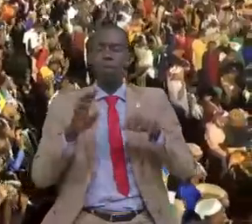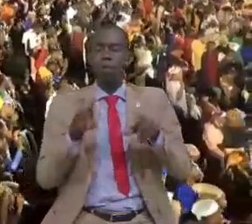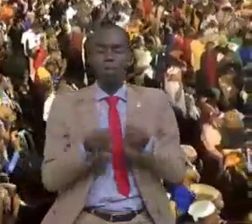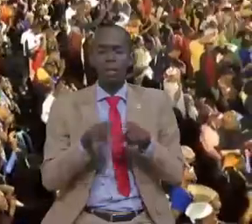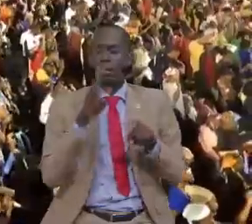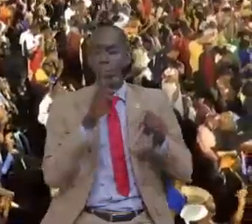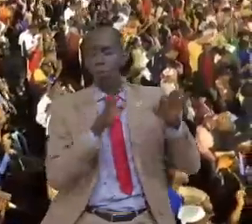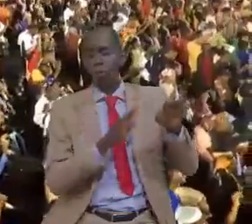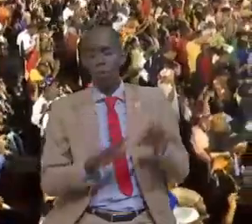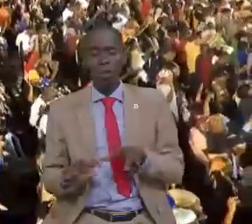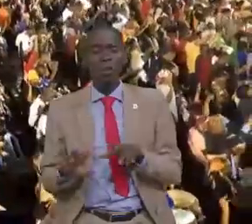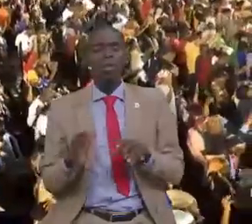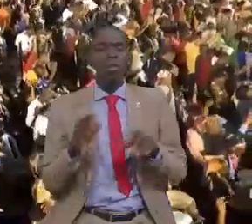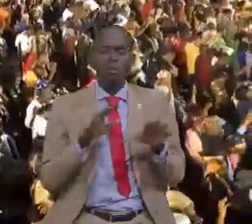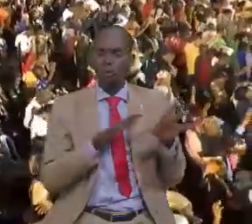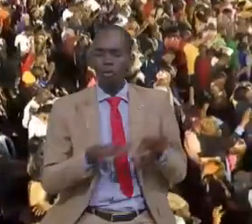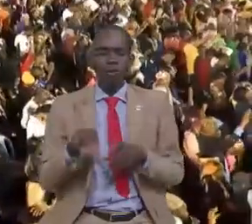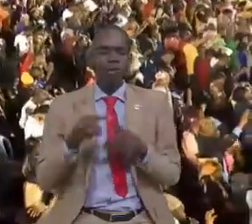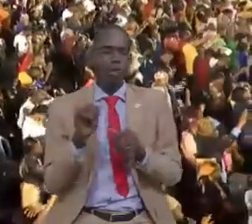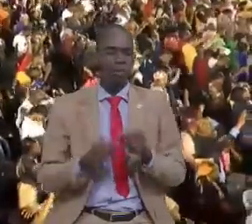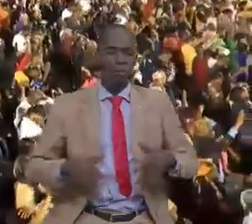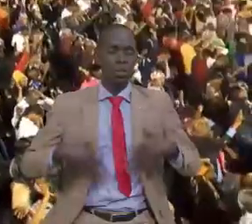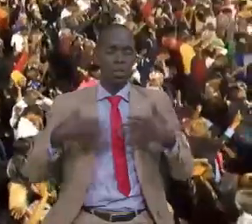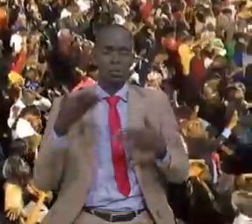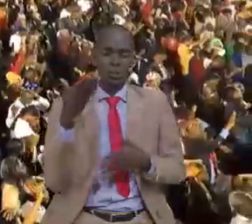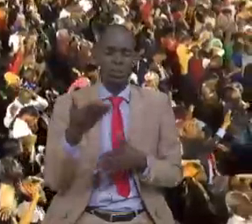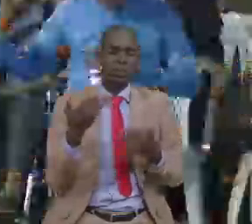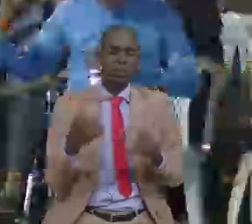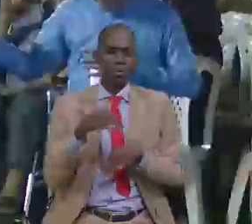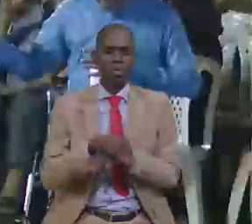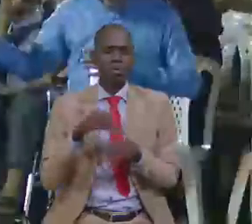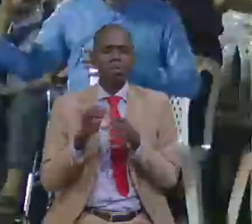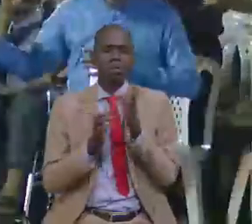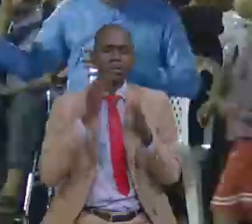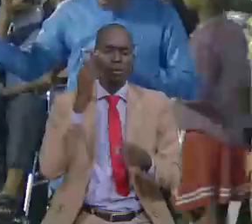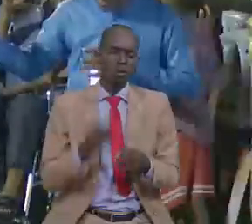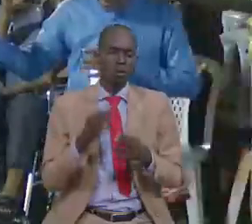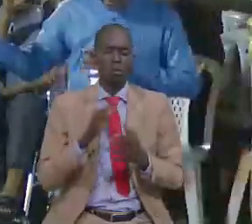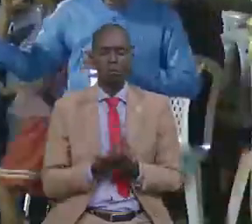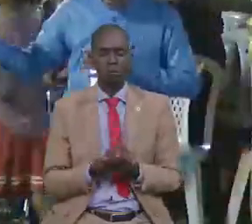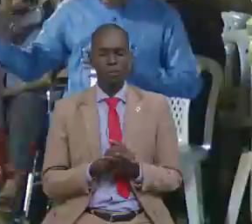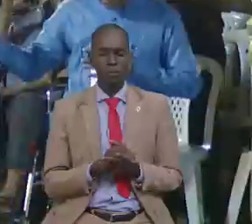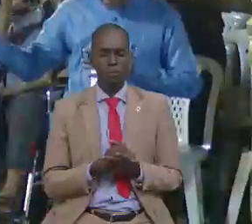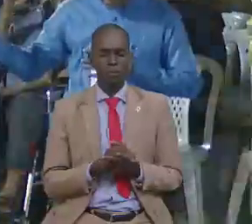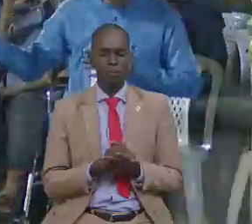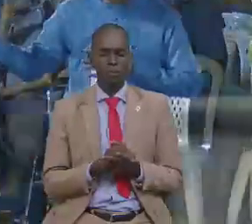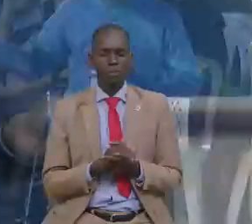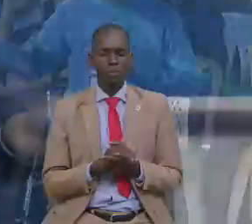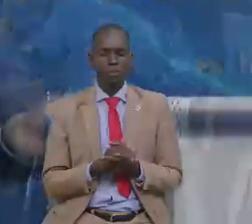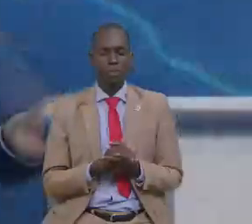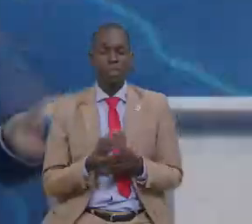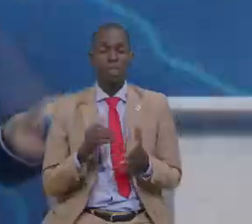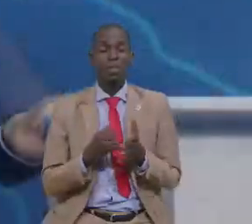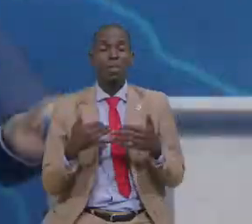flow to every life they are tonight in Jesus name it is